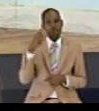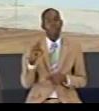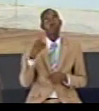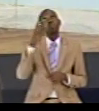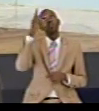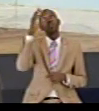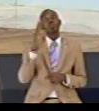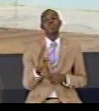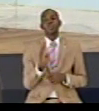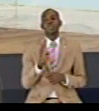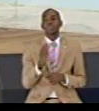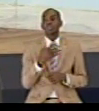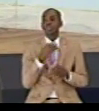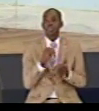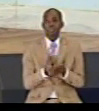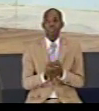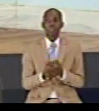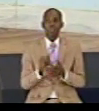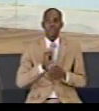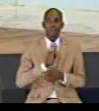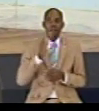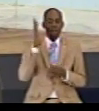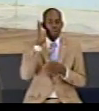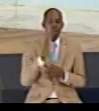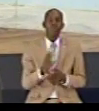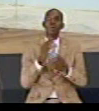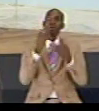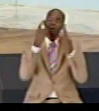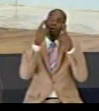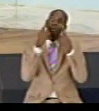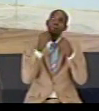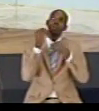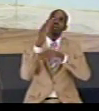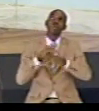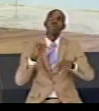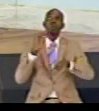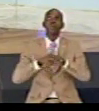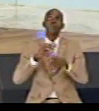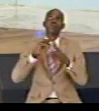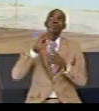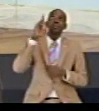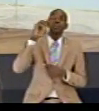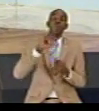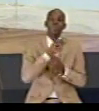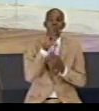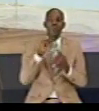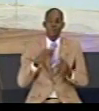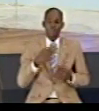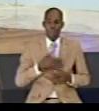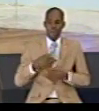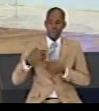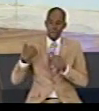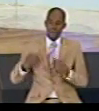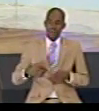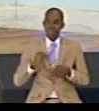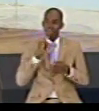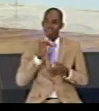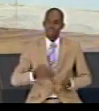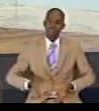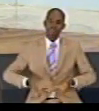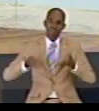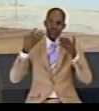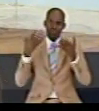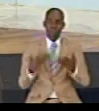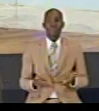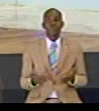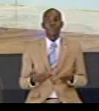find myself, I will cry unto thee. When my heart is overwhelmed, here is the